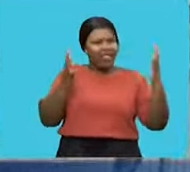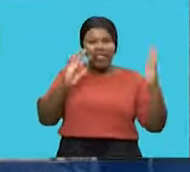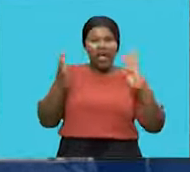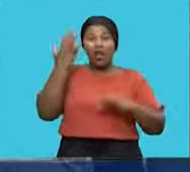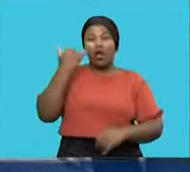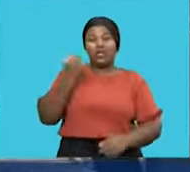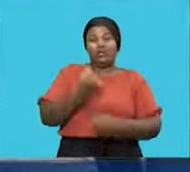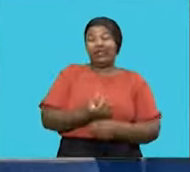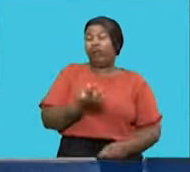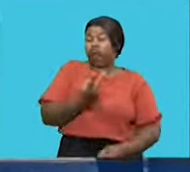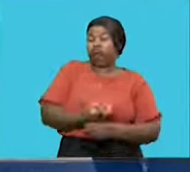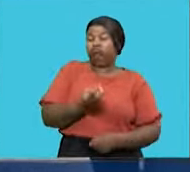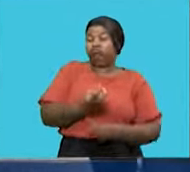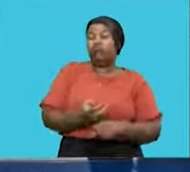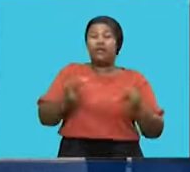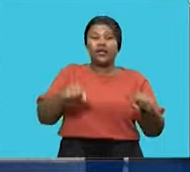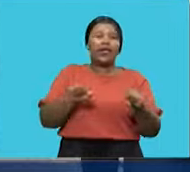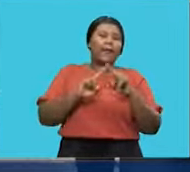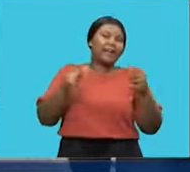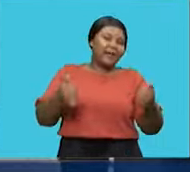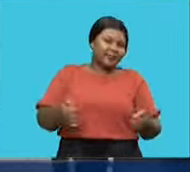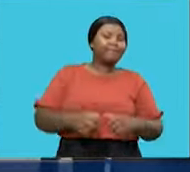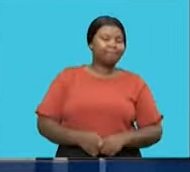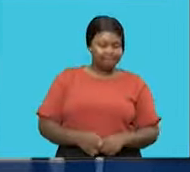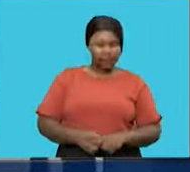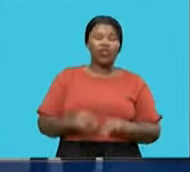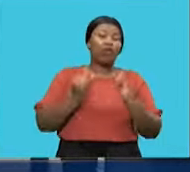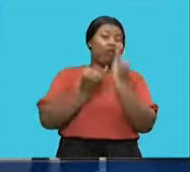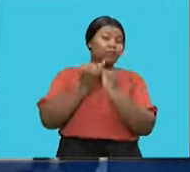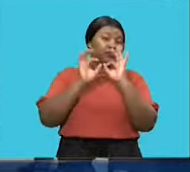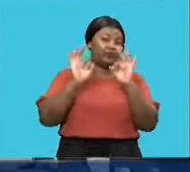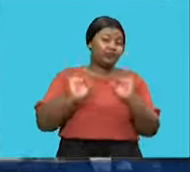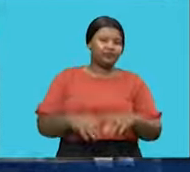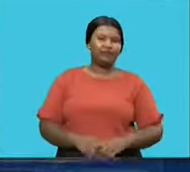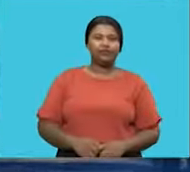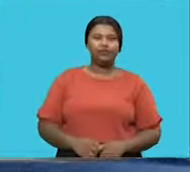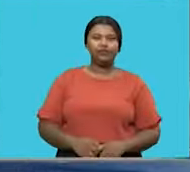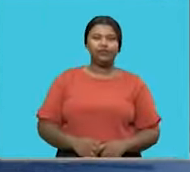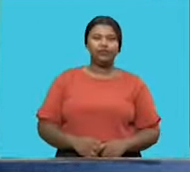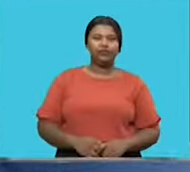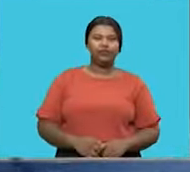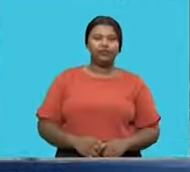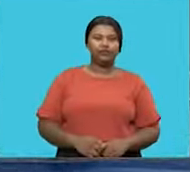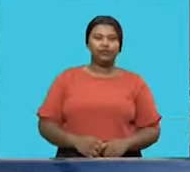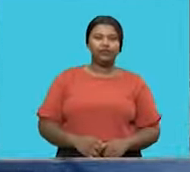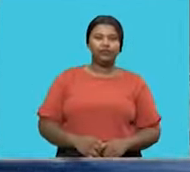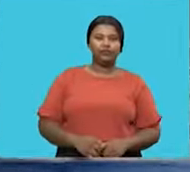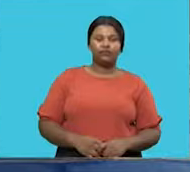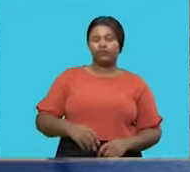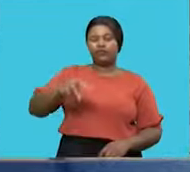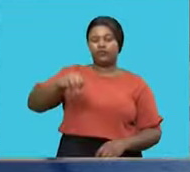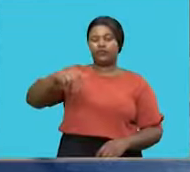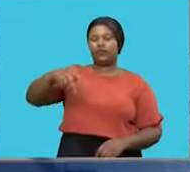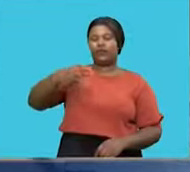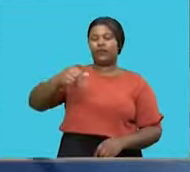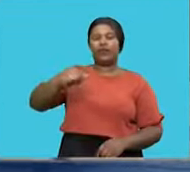10k was a bit hot as usual, but the competition was quite tough. Ntsindiso Mphakathi gave a performance at the Soweto Marathon that